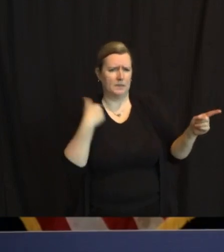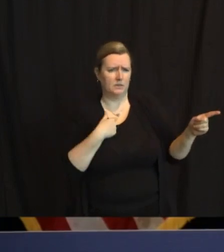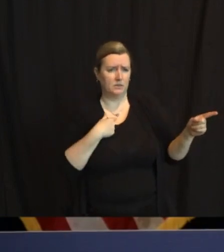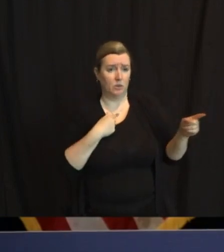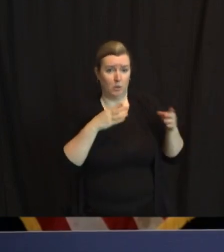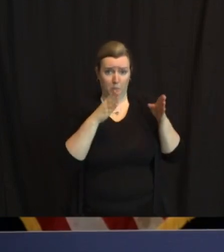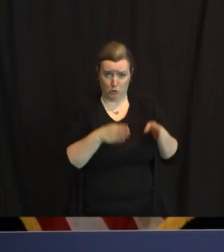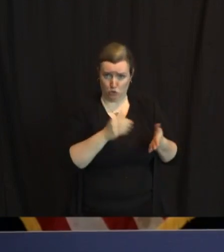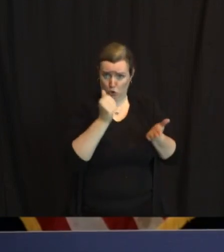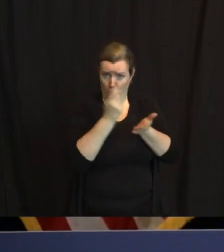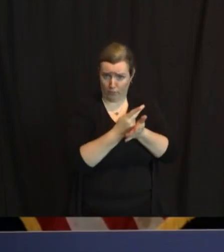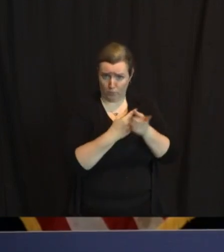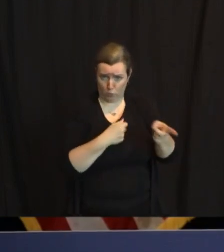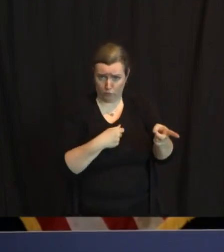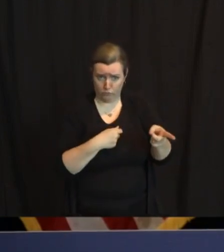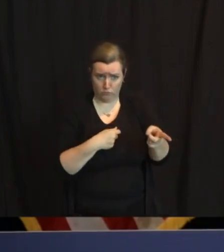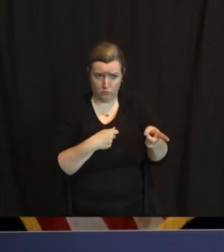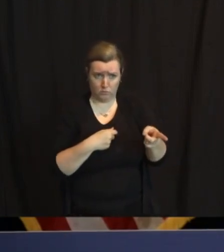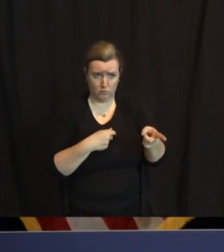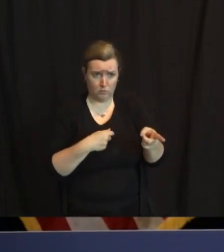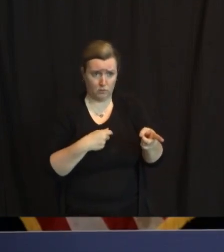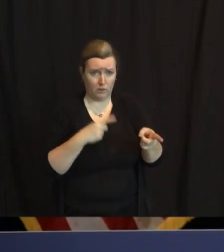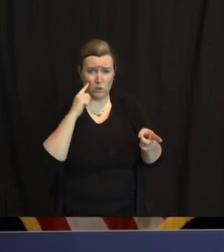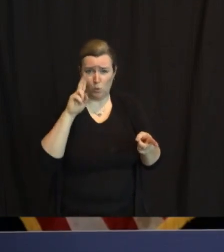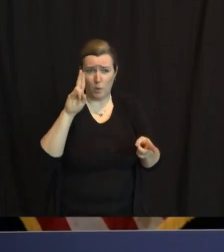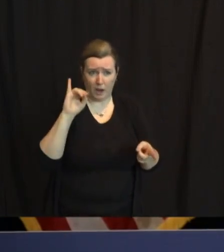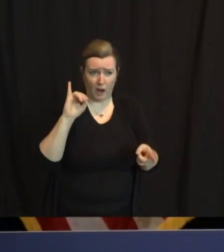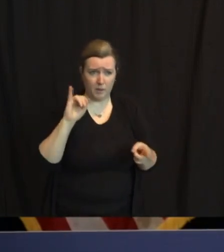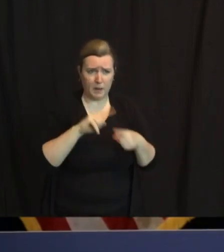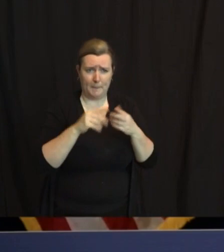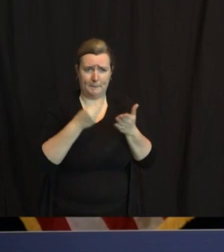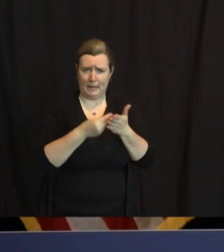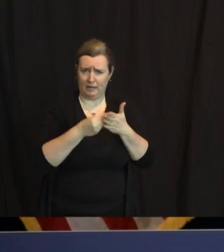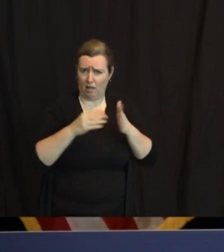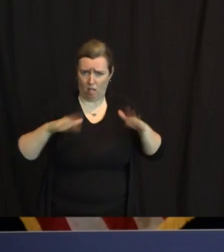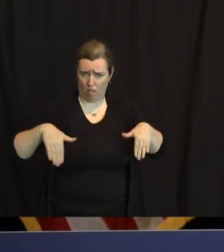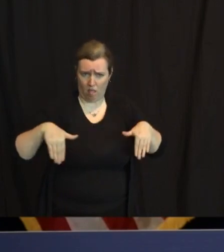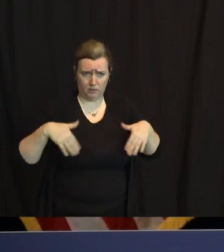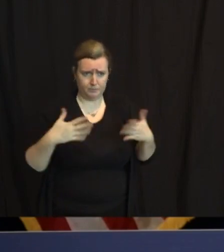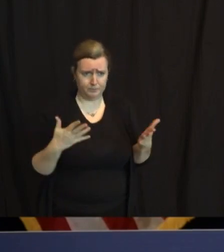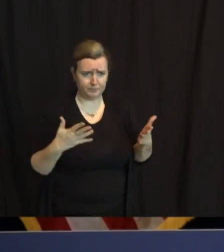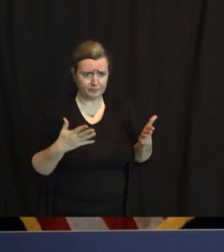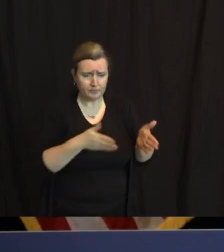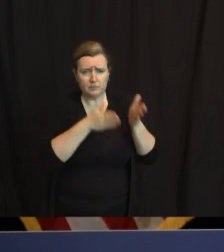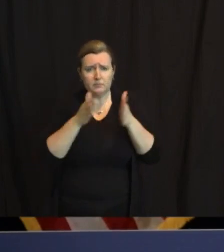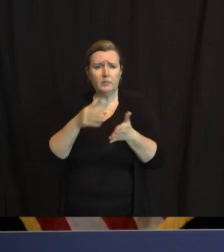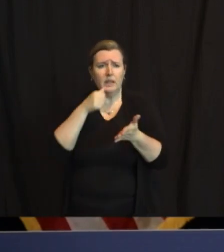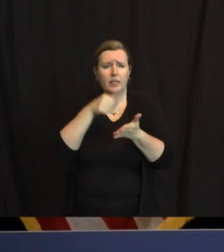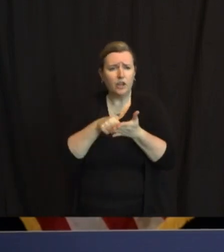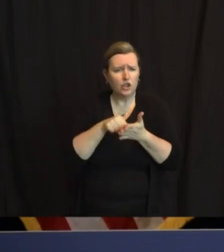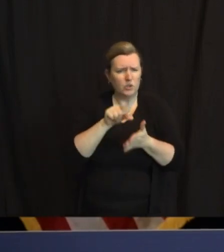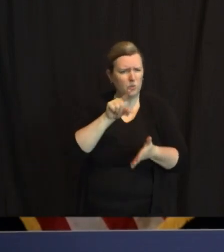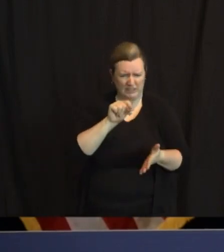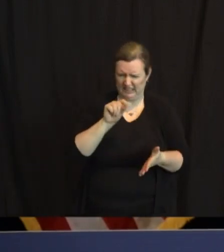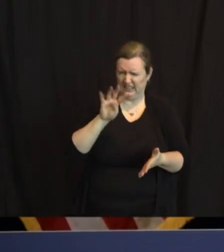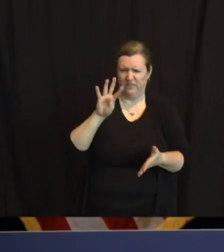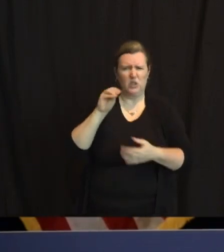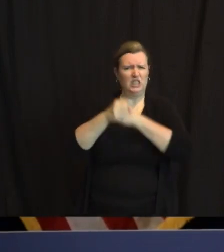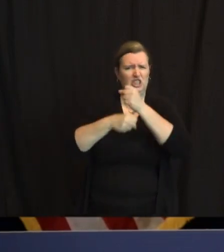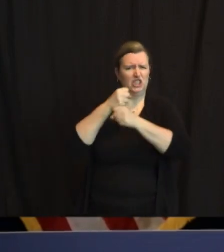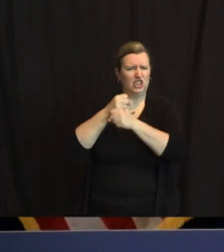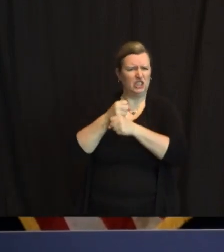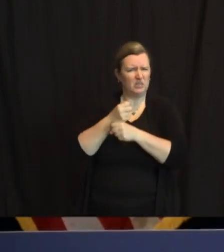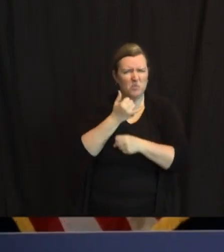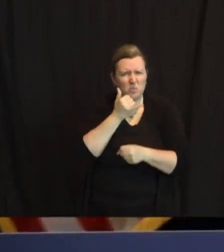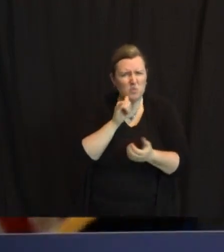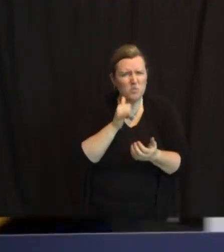haven't gotten their money yet. And secondly, I assume that 2040 is a typo, but please, God, tell me that that's the case.